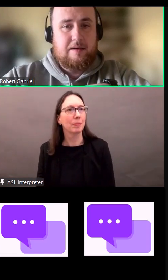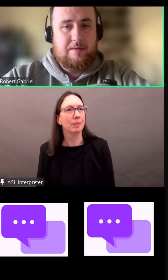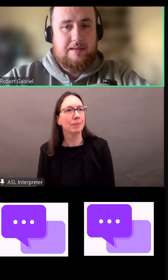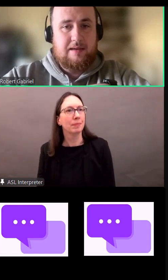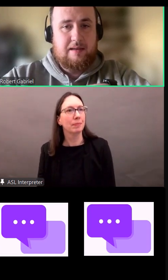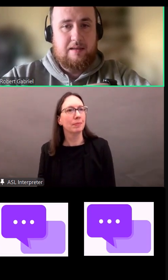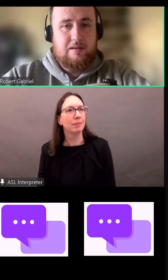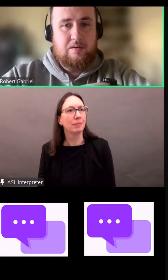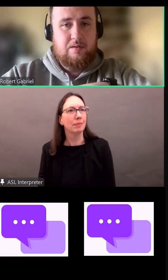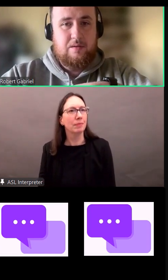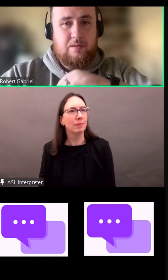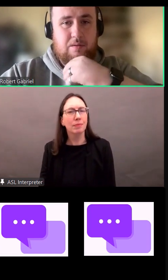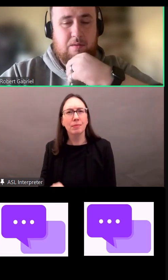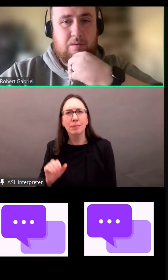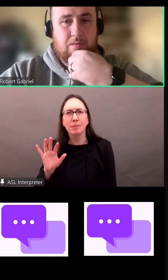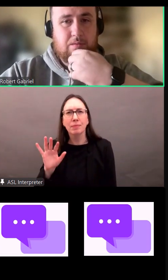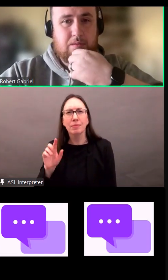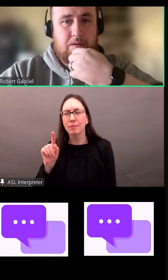1 second.